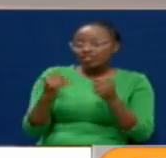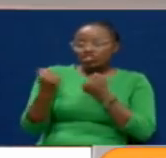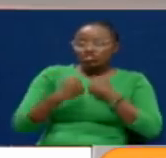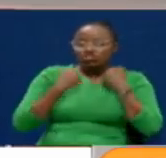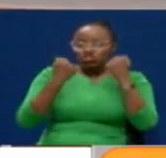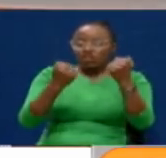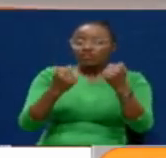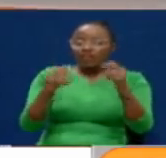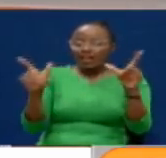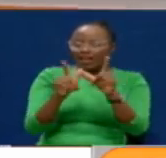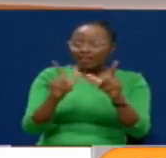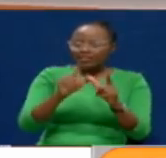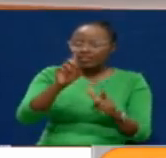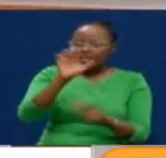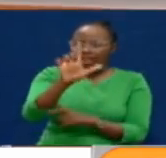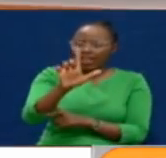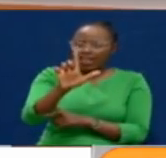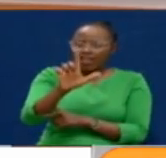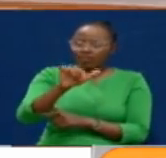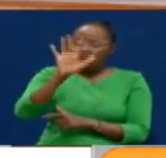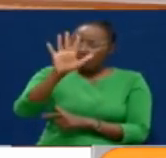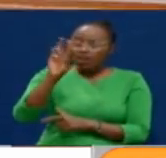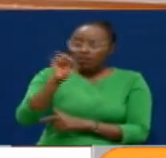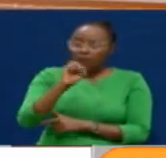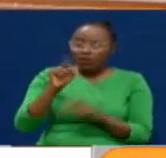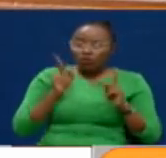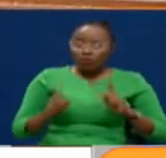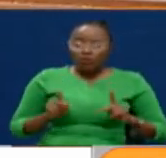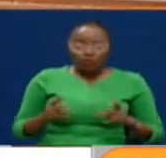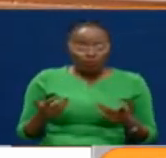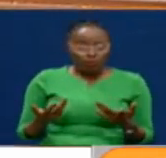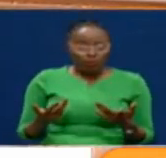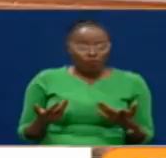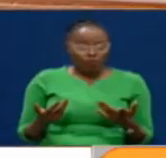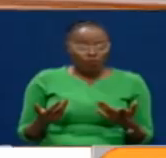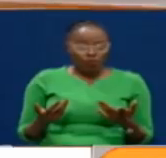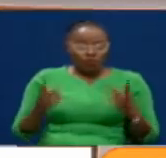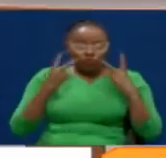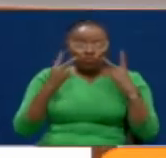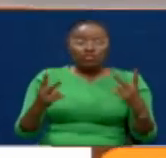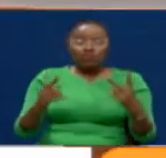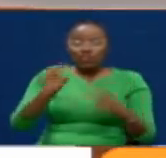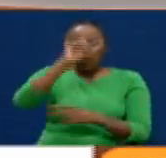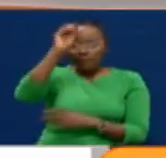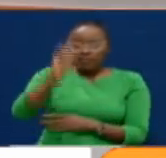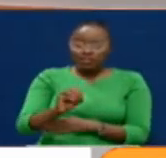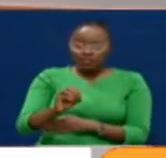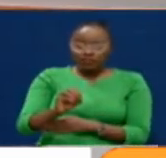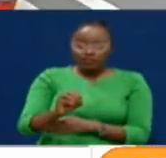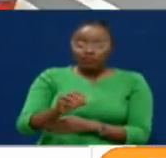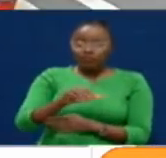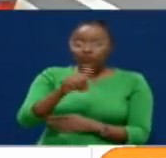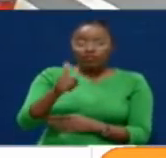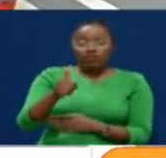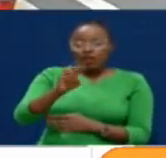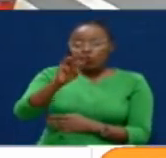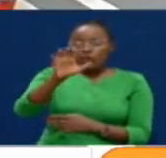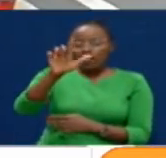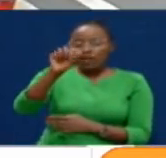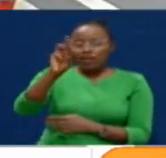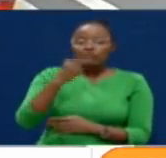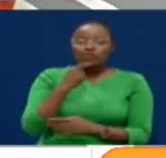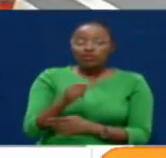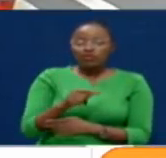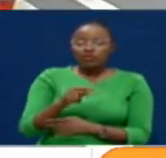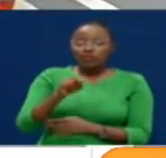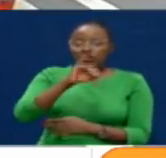These are people driving. 5 million. You can see what percentage of This guy called William Benson saying, Patrick Njiru,